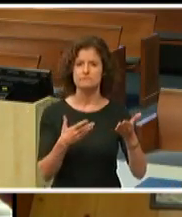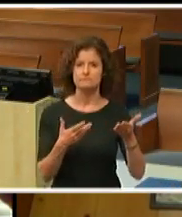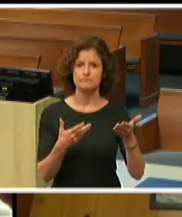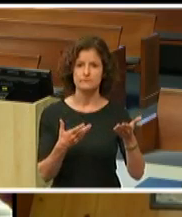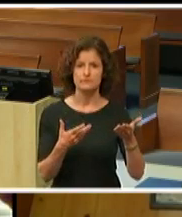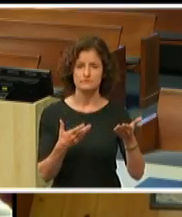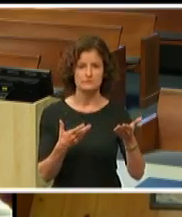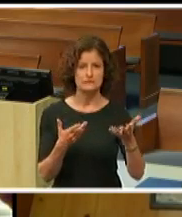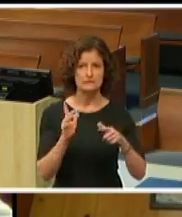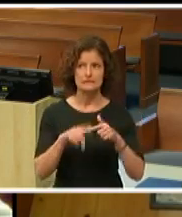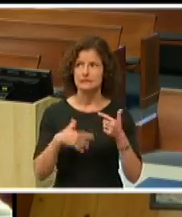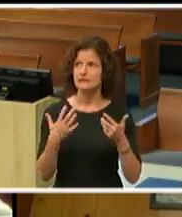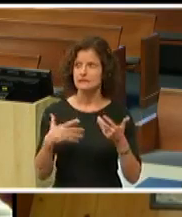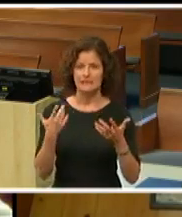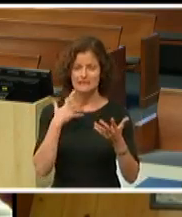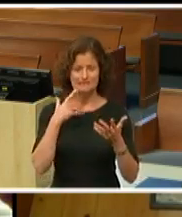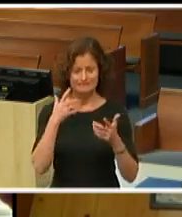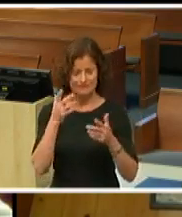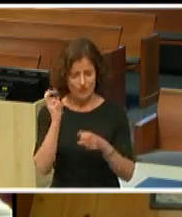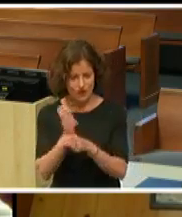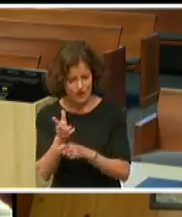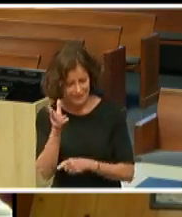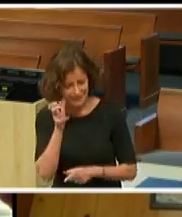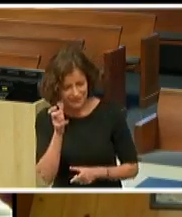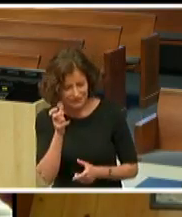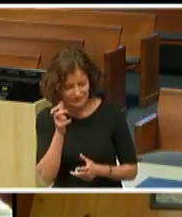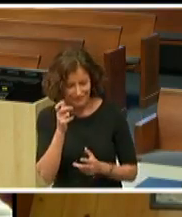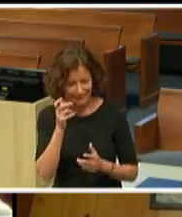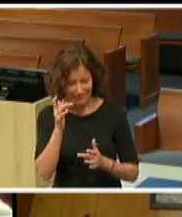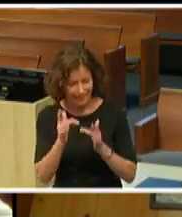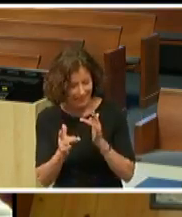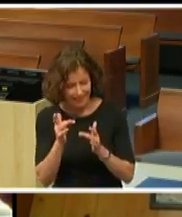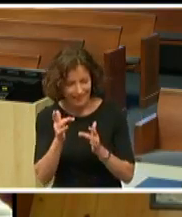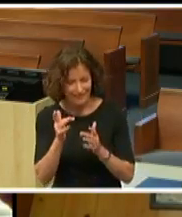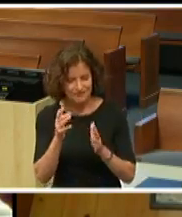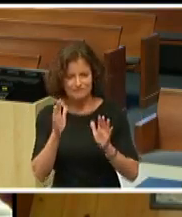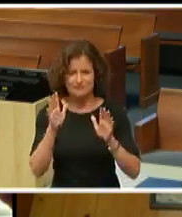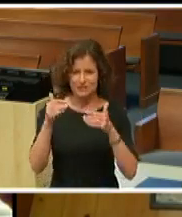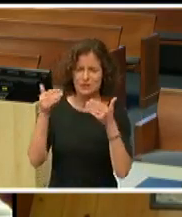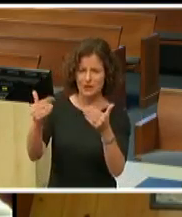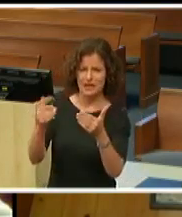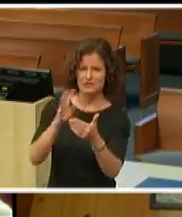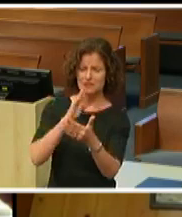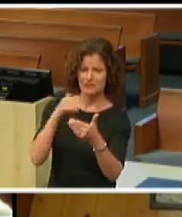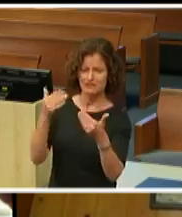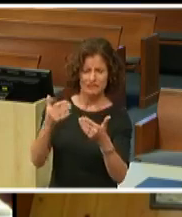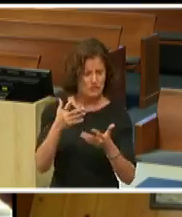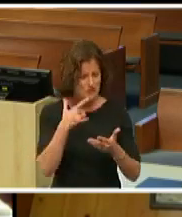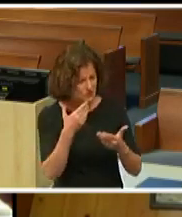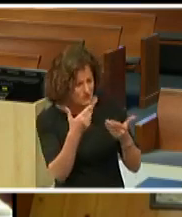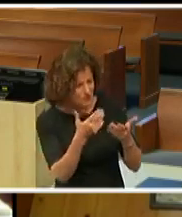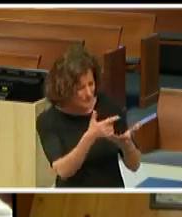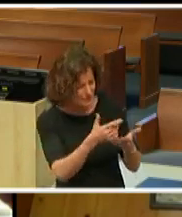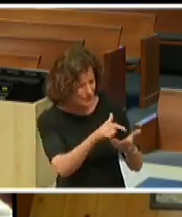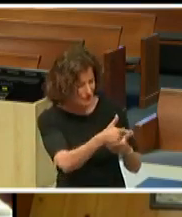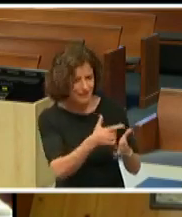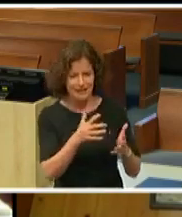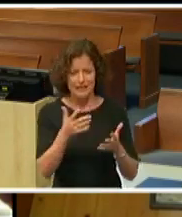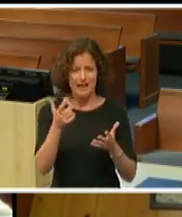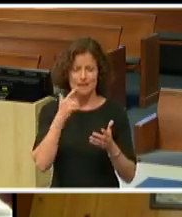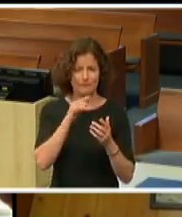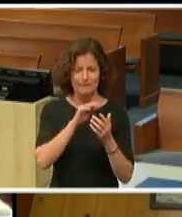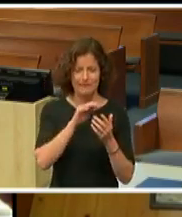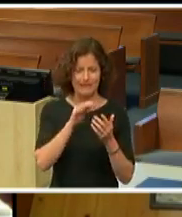you're breaking up. Okay, go ahead, you talk. No, no, you just, I get a